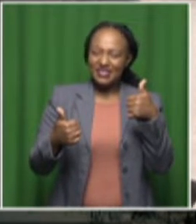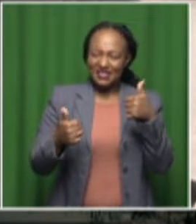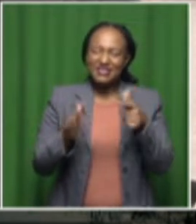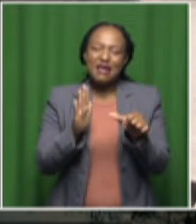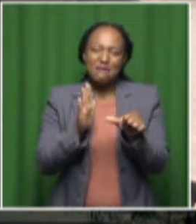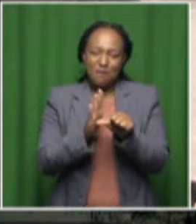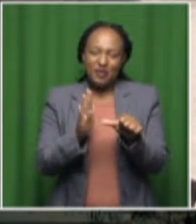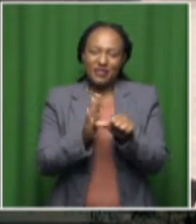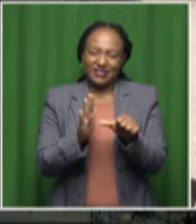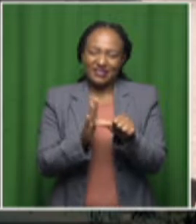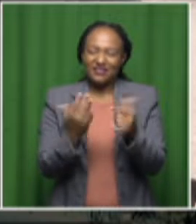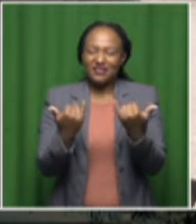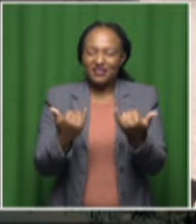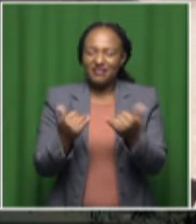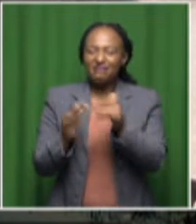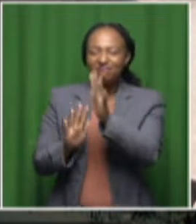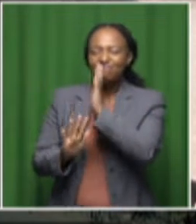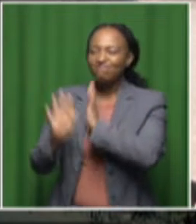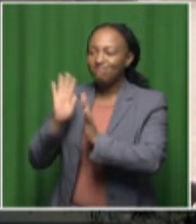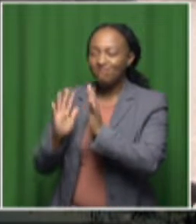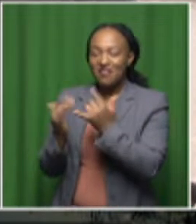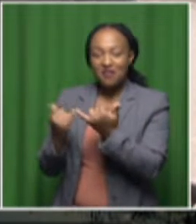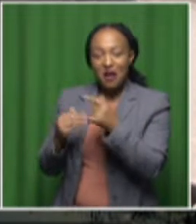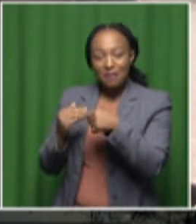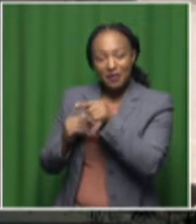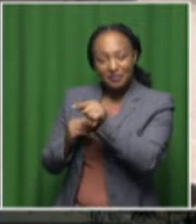business for it as well. So talk to us about it.